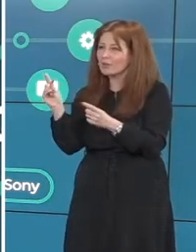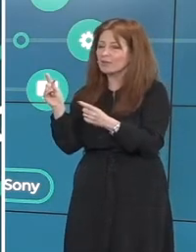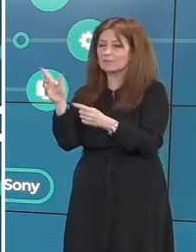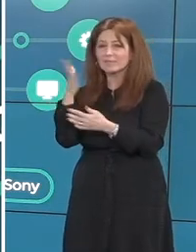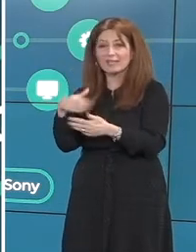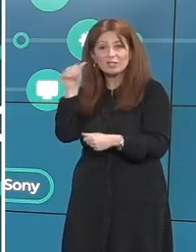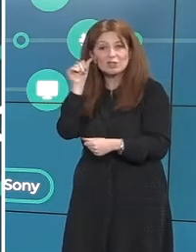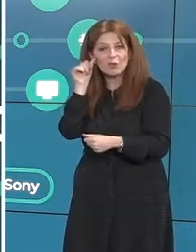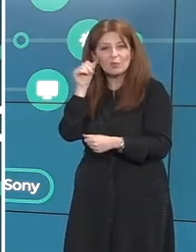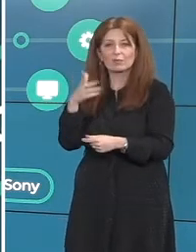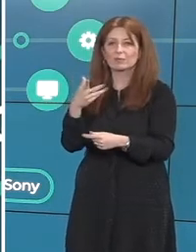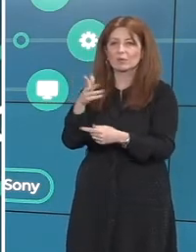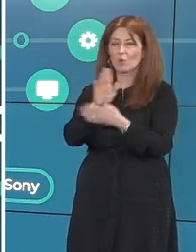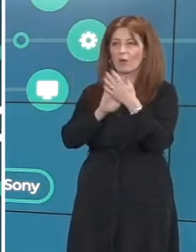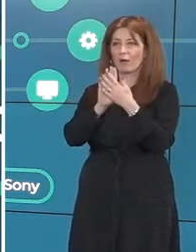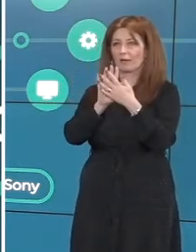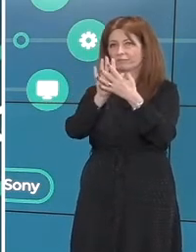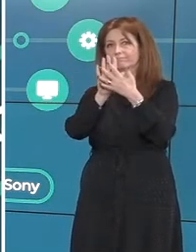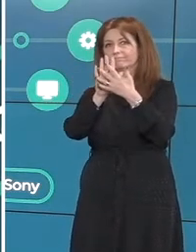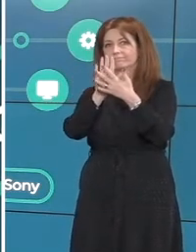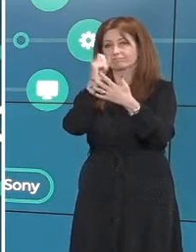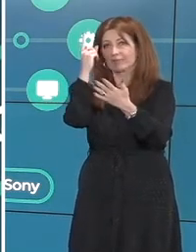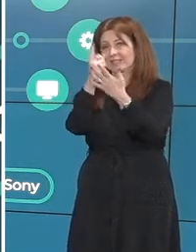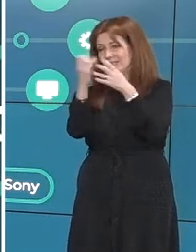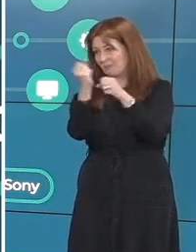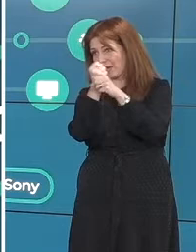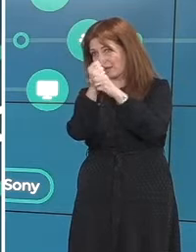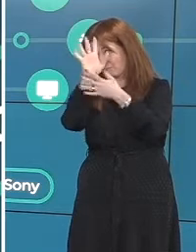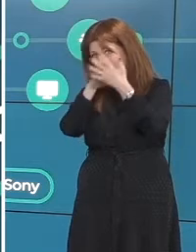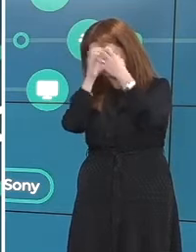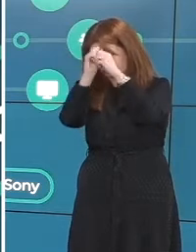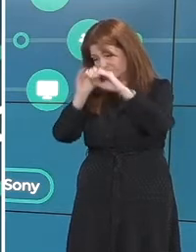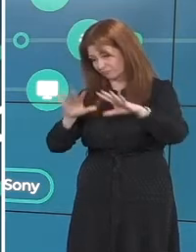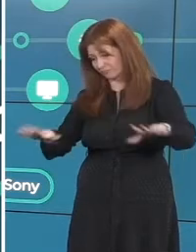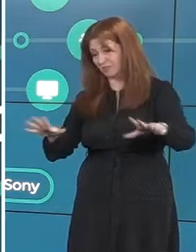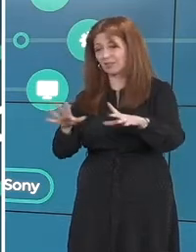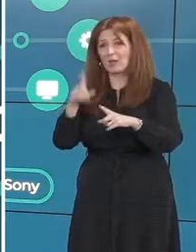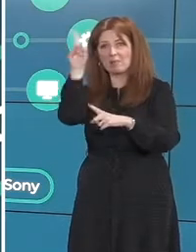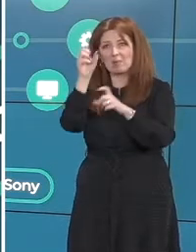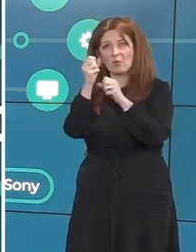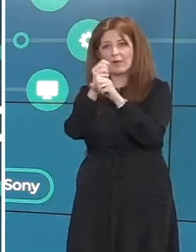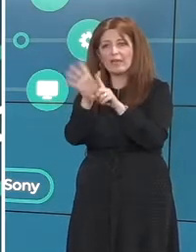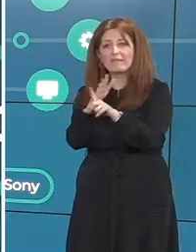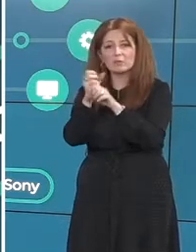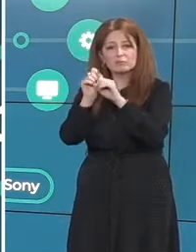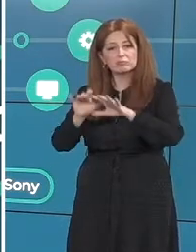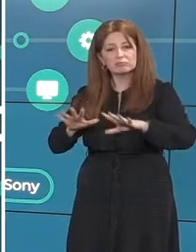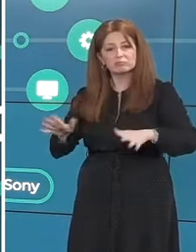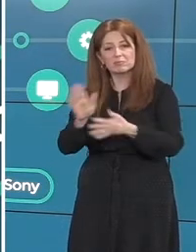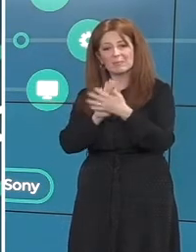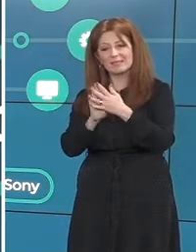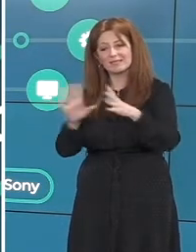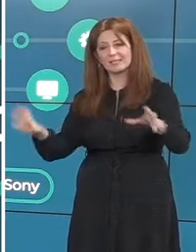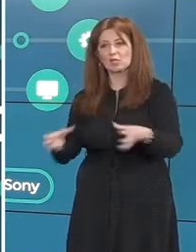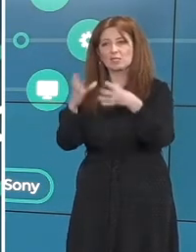because there's a difference between the org chart of decision makers and the people actually who do the influencing. And if you engage with a team, you start with your